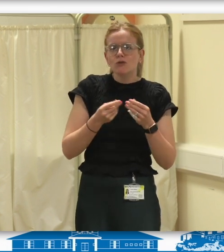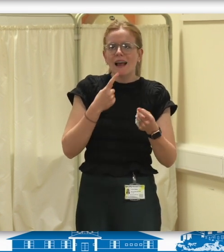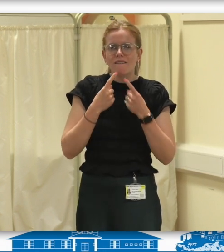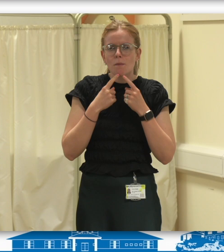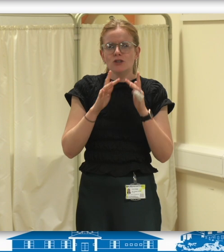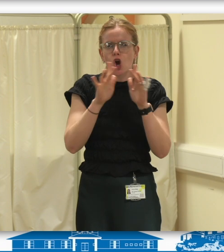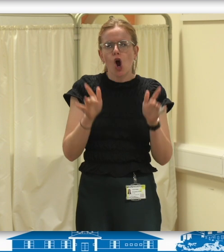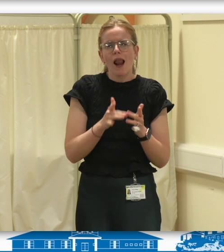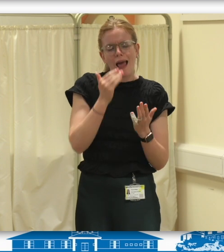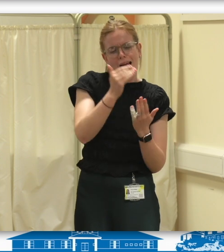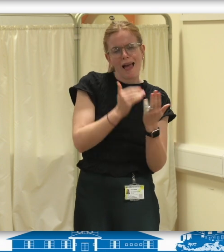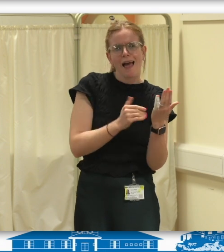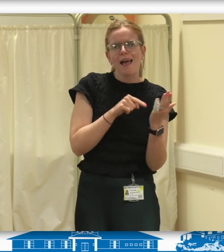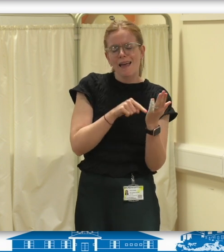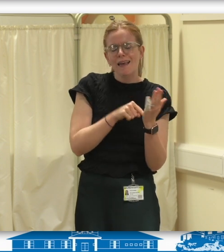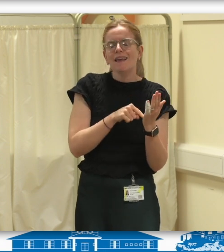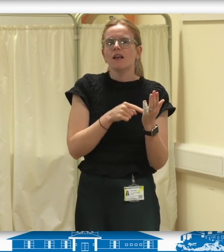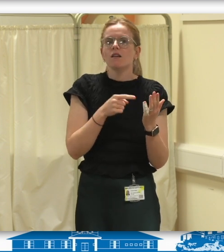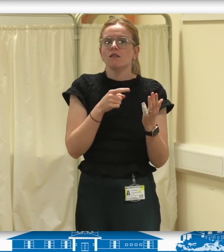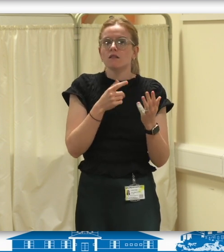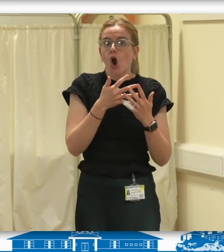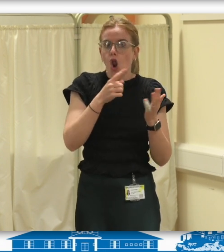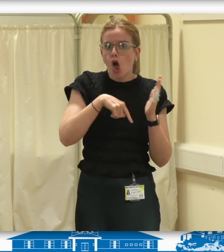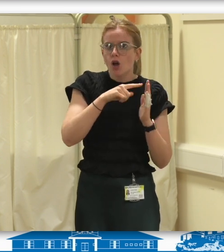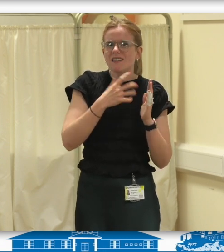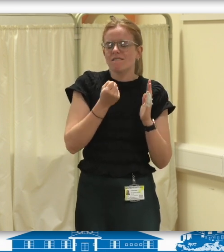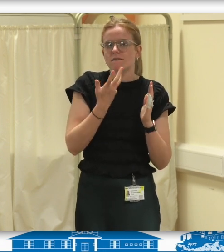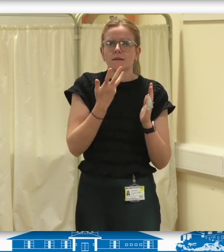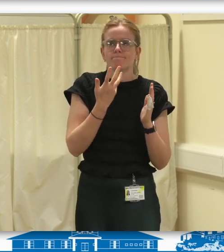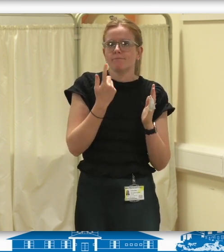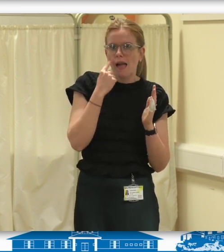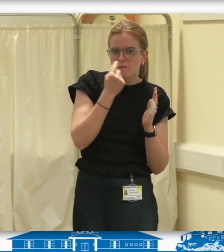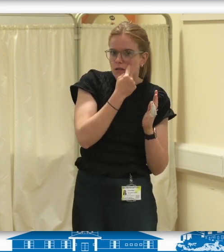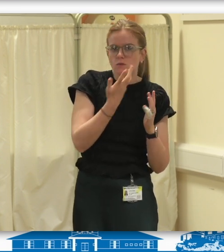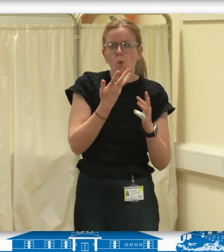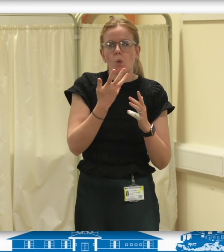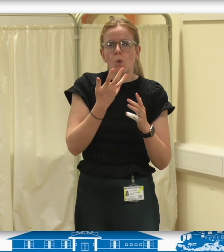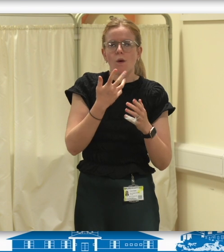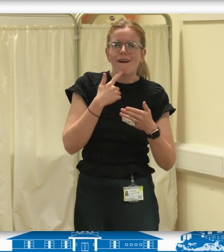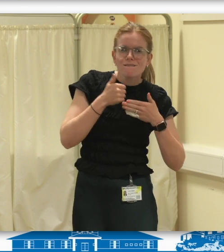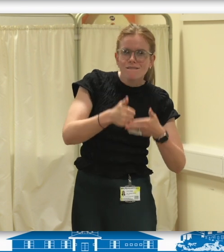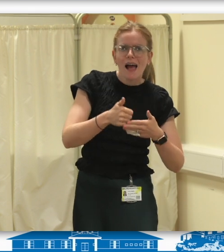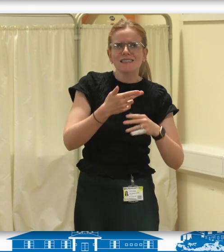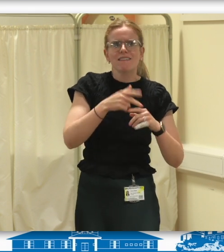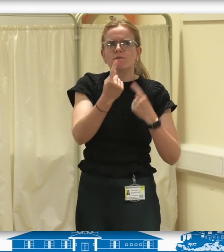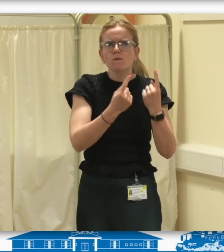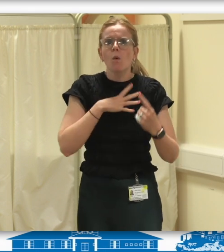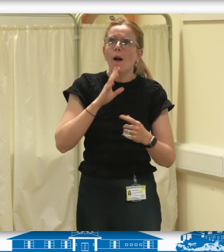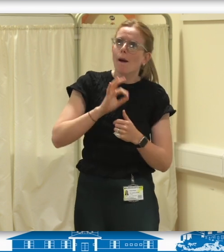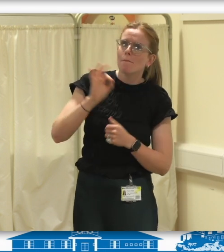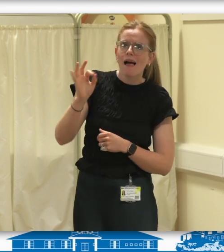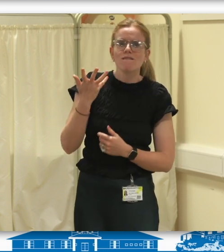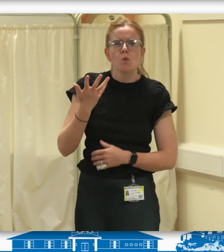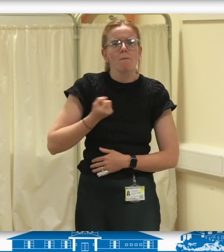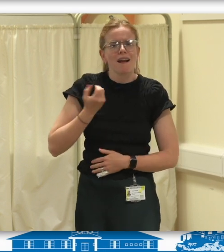often have supporting evidence and advice for people that need to apply for benefits. So the slide that we had with a